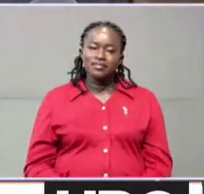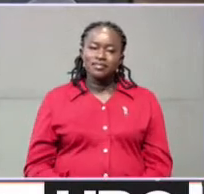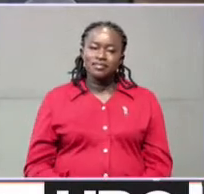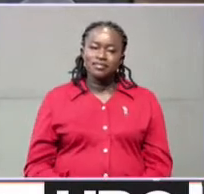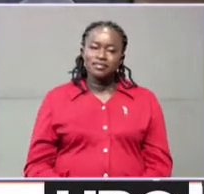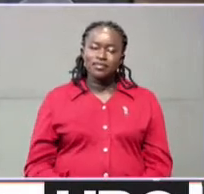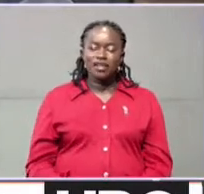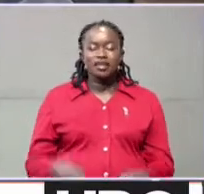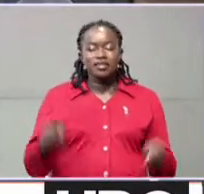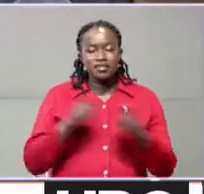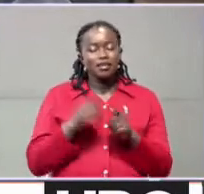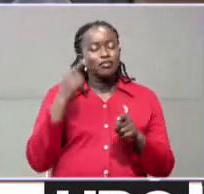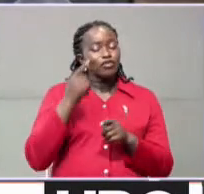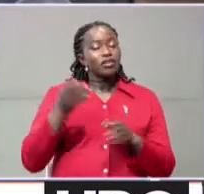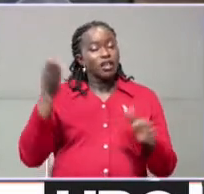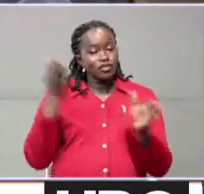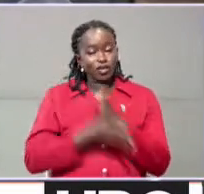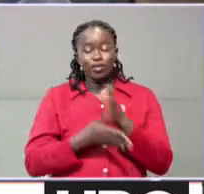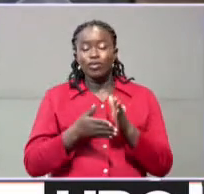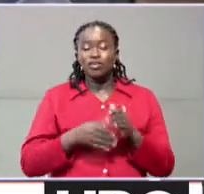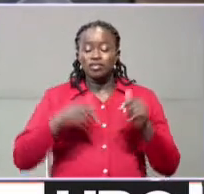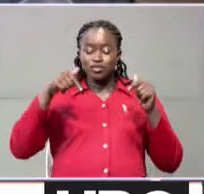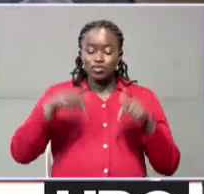and for the record today